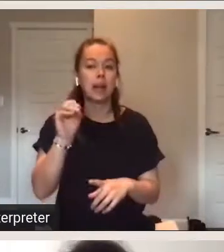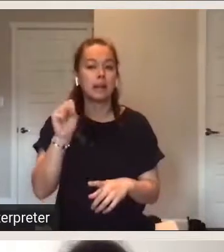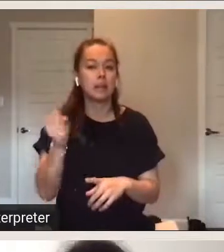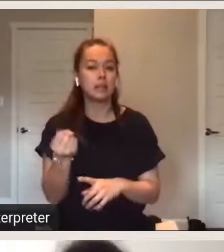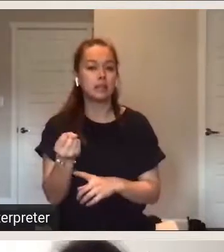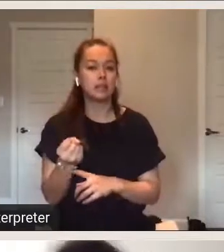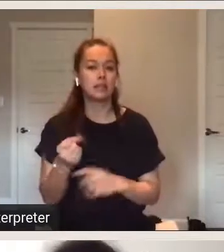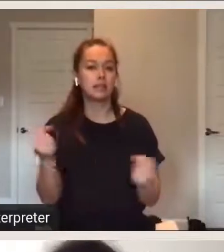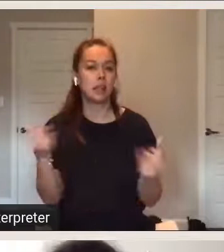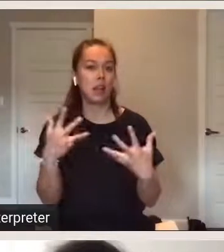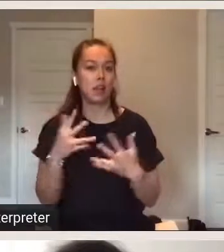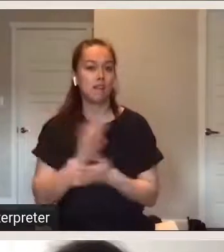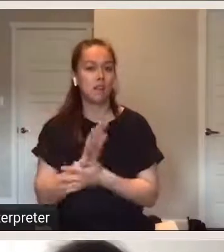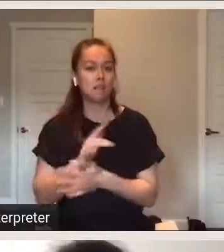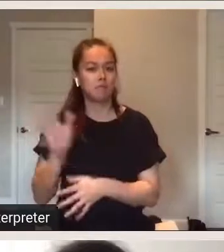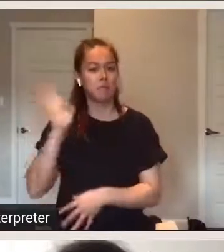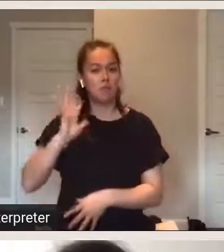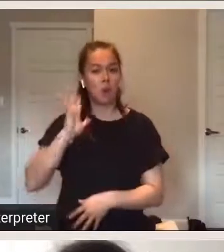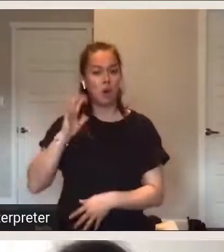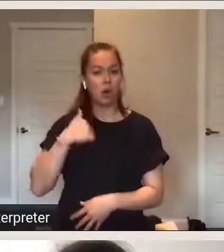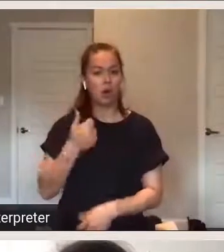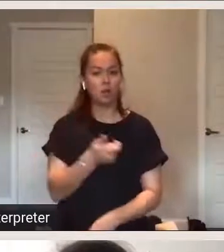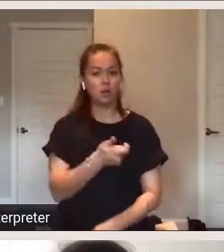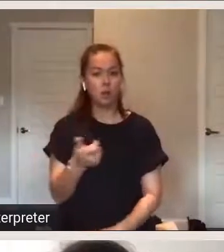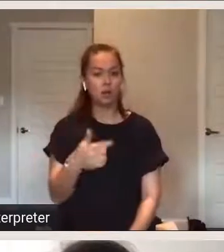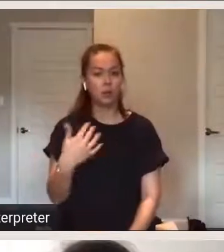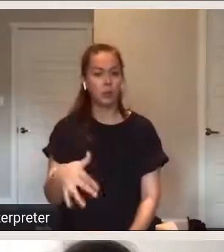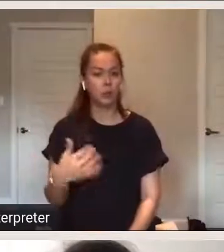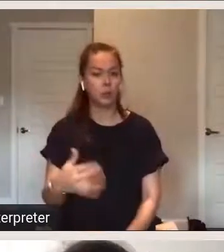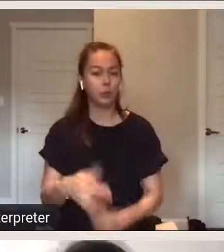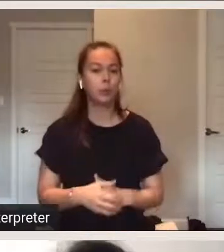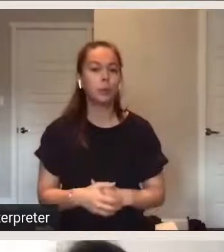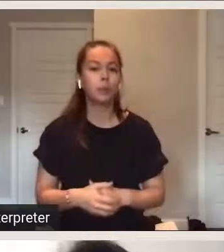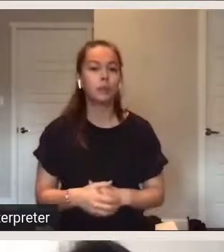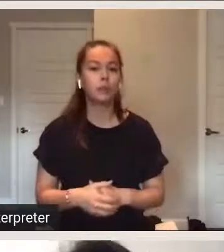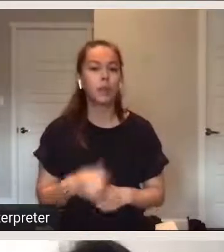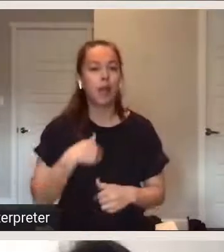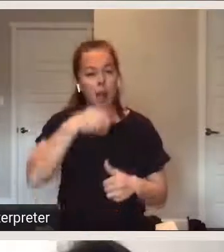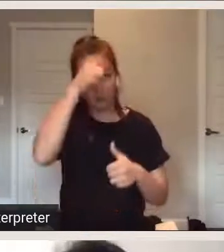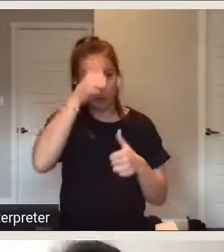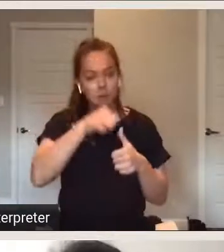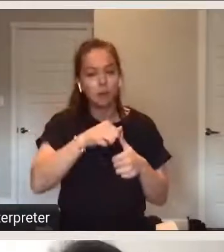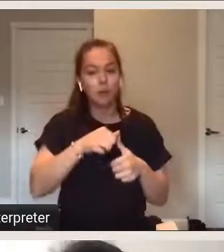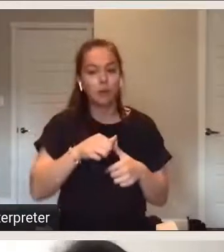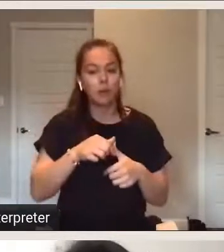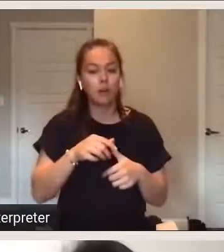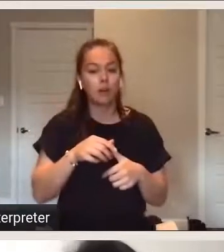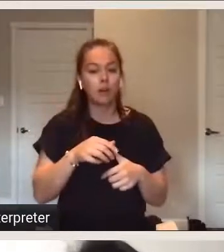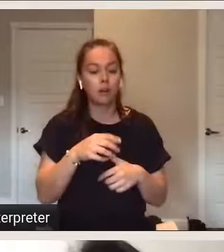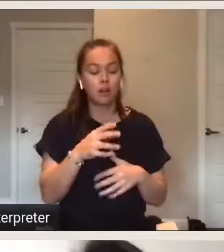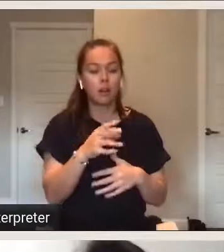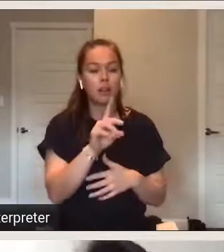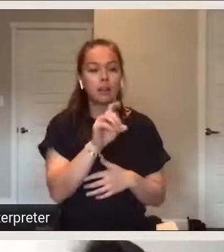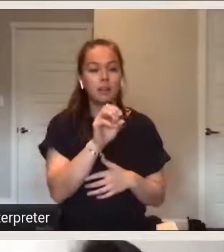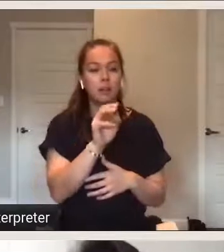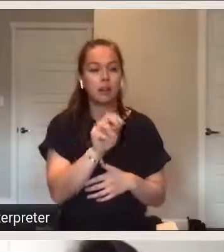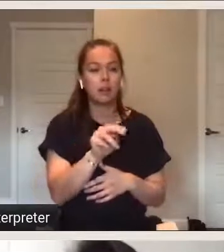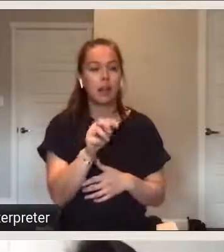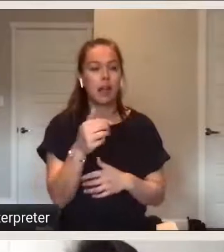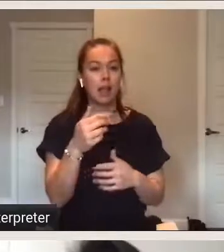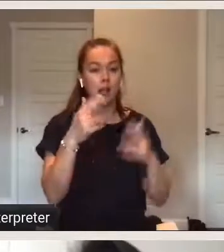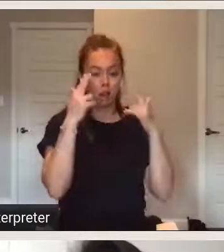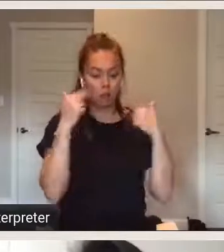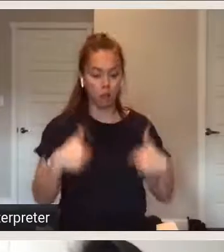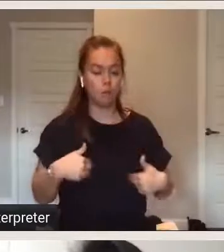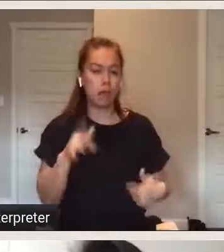and was terrified. But I think specifically, I knew that the demon had to be humanoid, and I knew that the demon had to